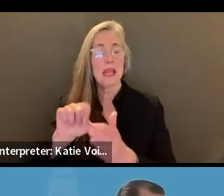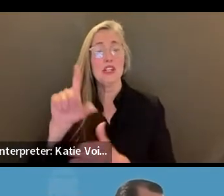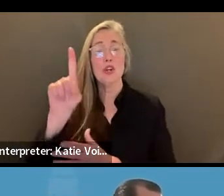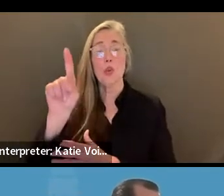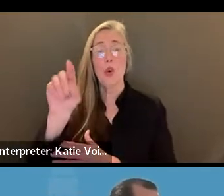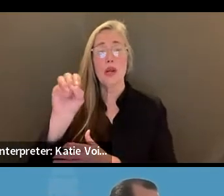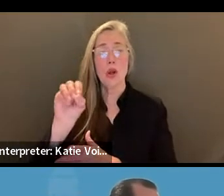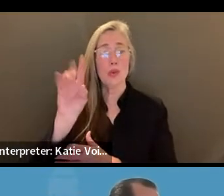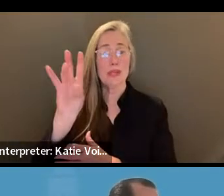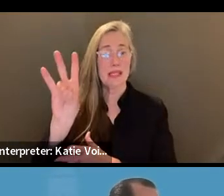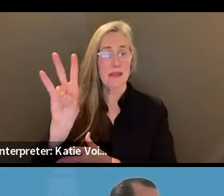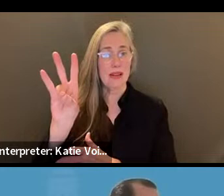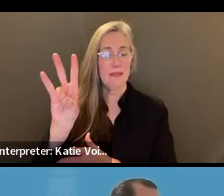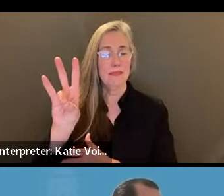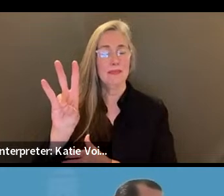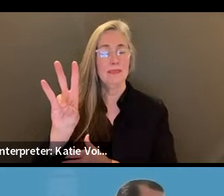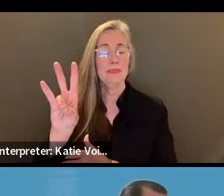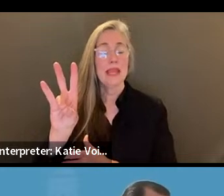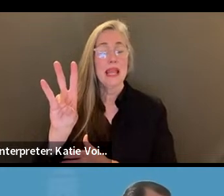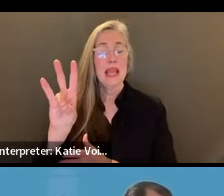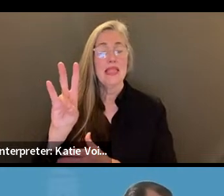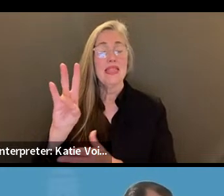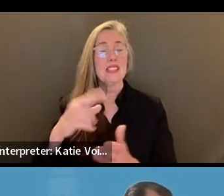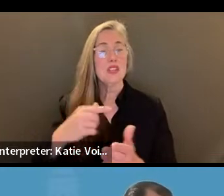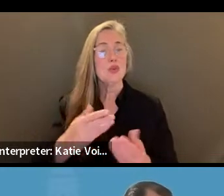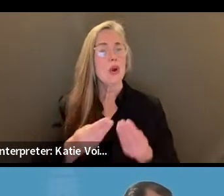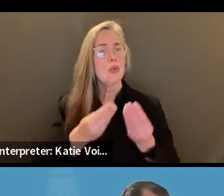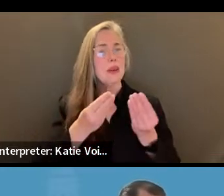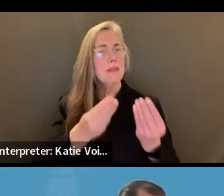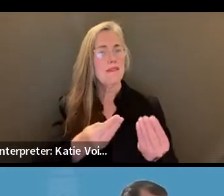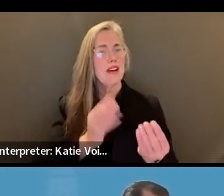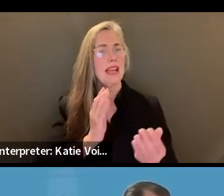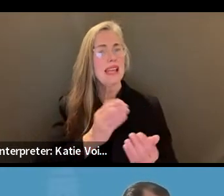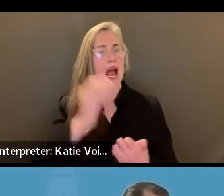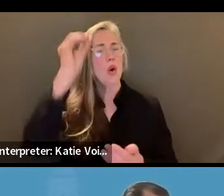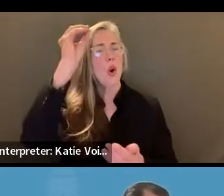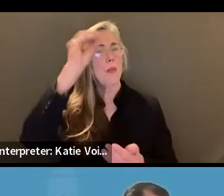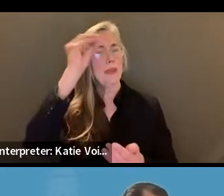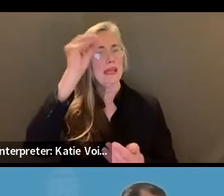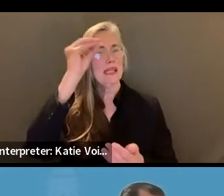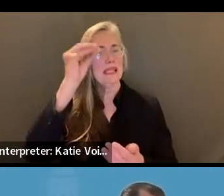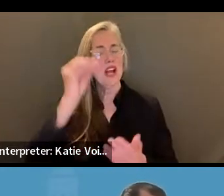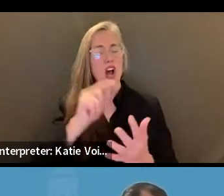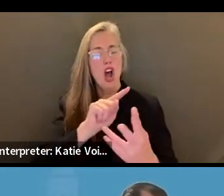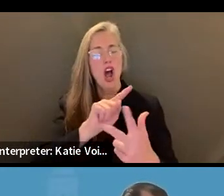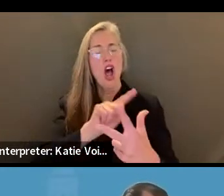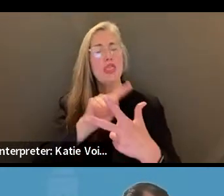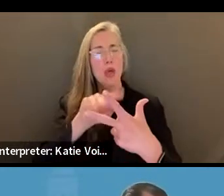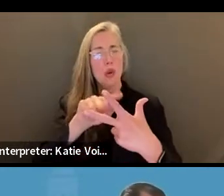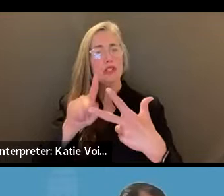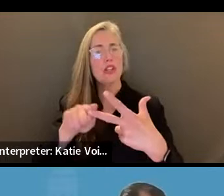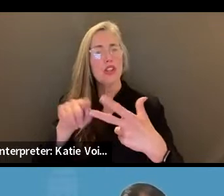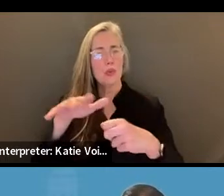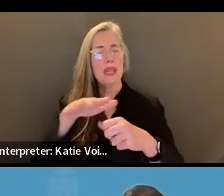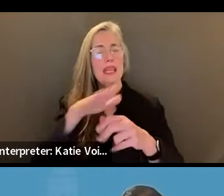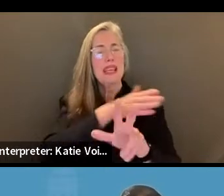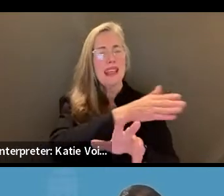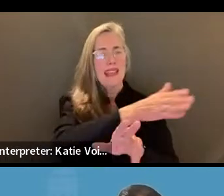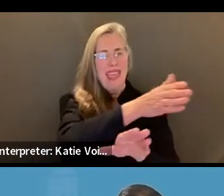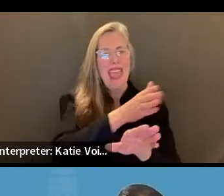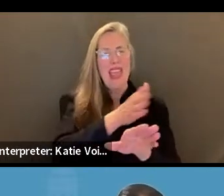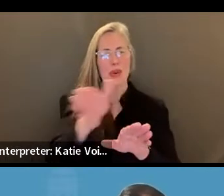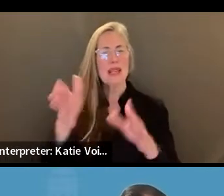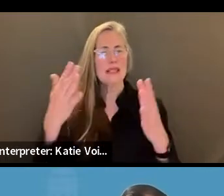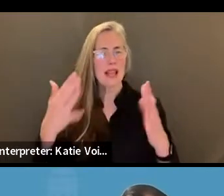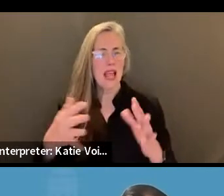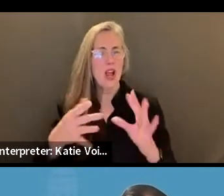So this is where the auditor is providing the opinion on the 3 respective areas that I mentioned. So let's go over the results of